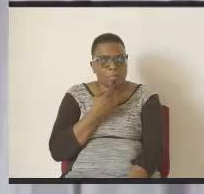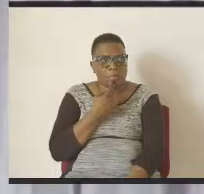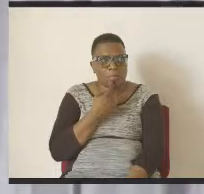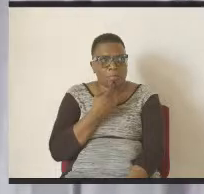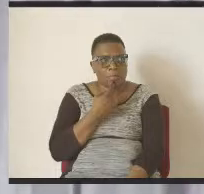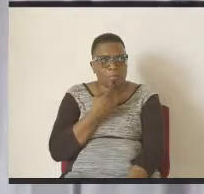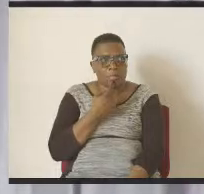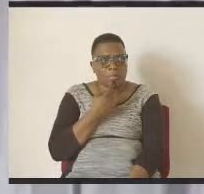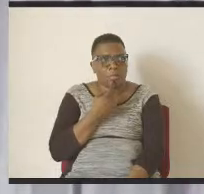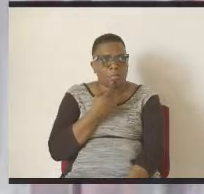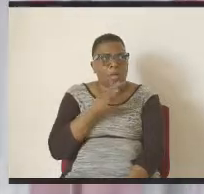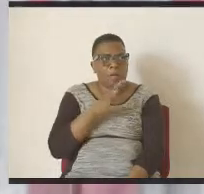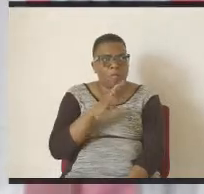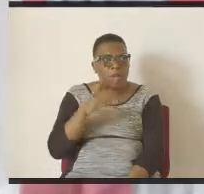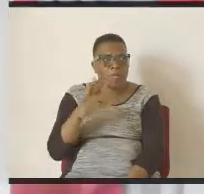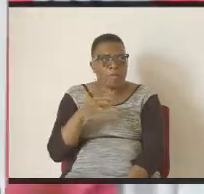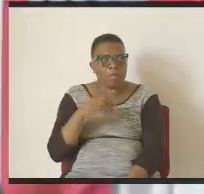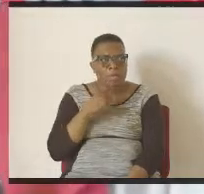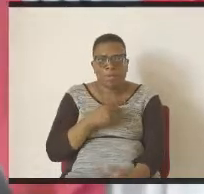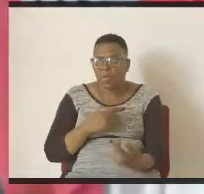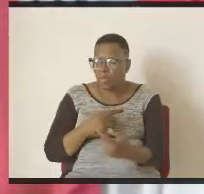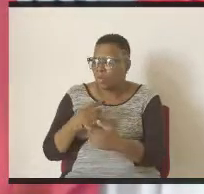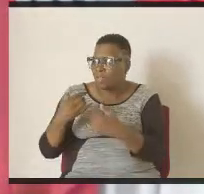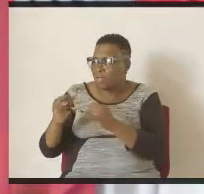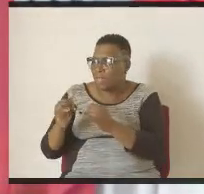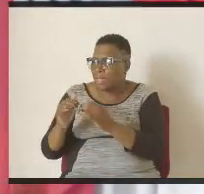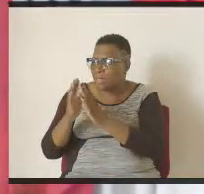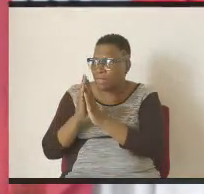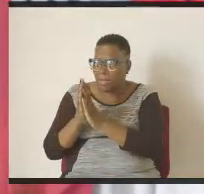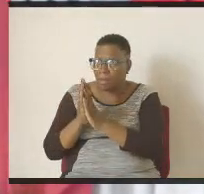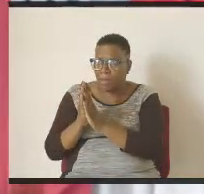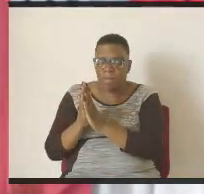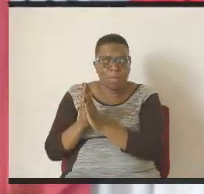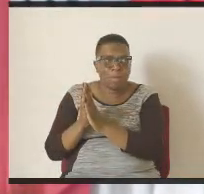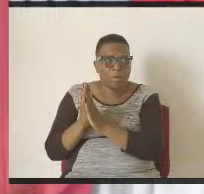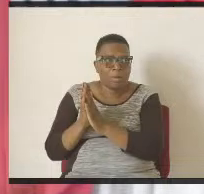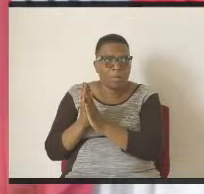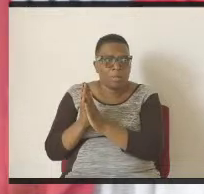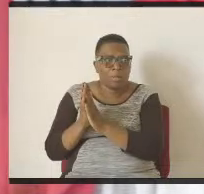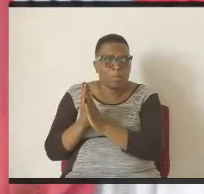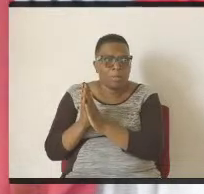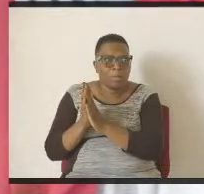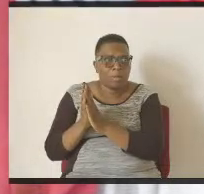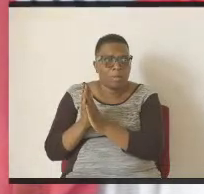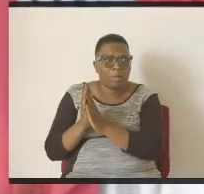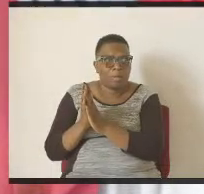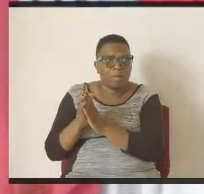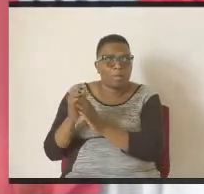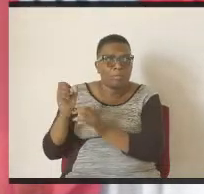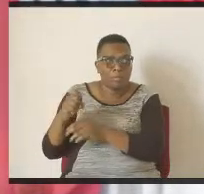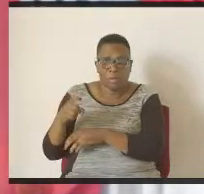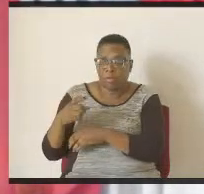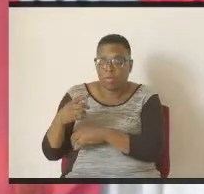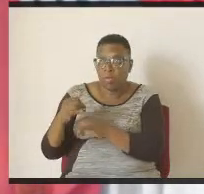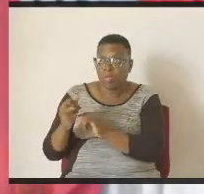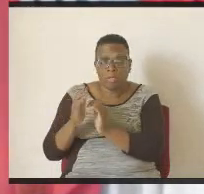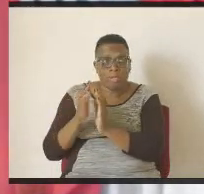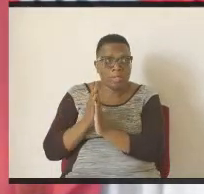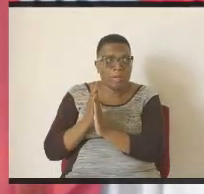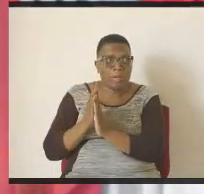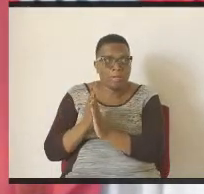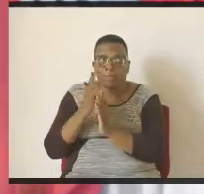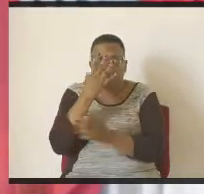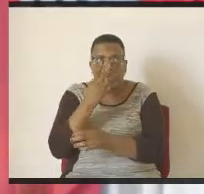verse 45, are you still sleeping? What was the answer? And resting? Yes, they were.